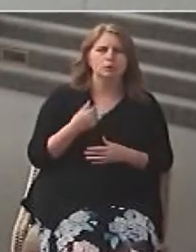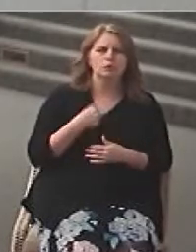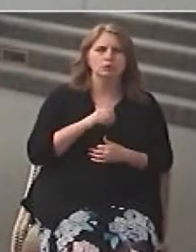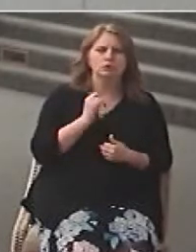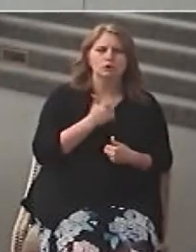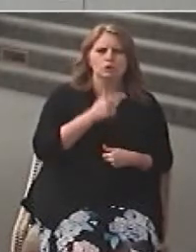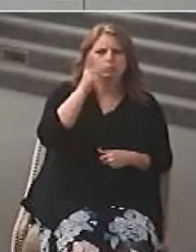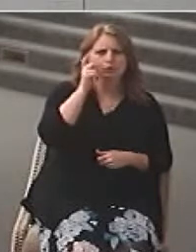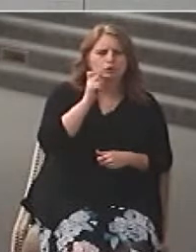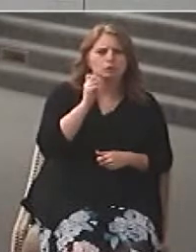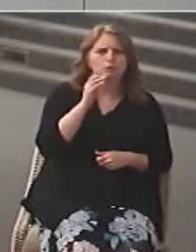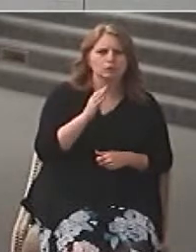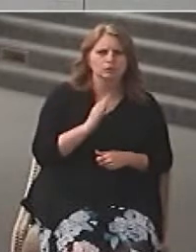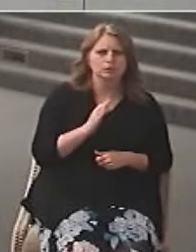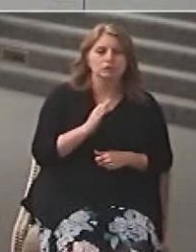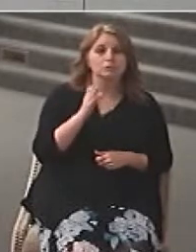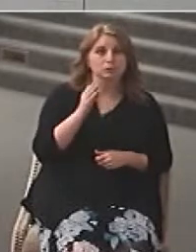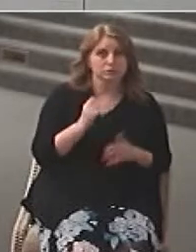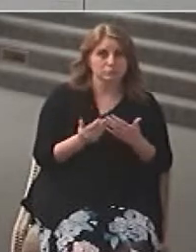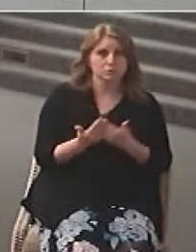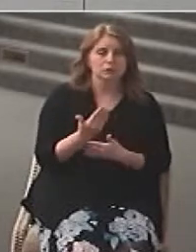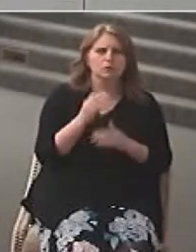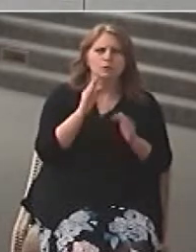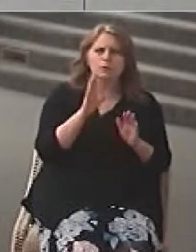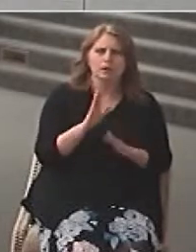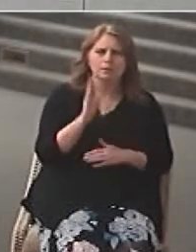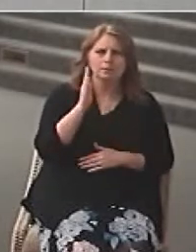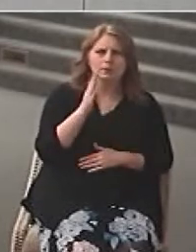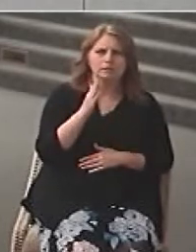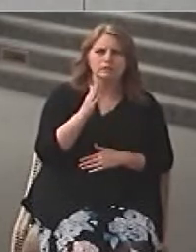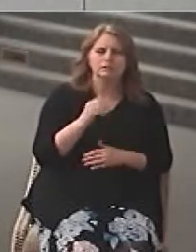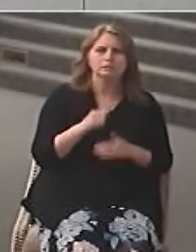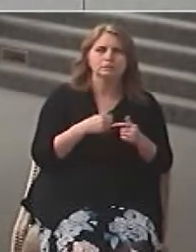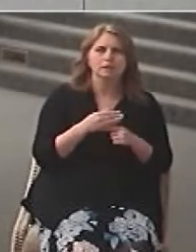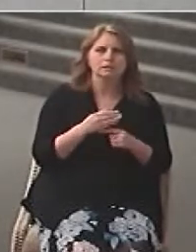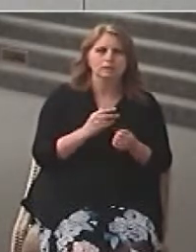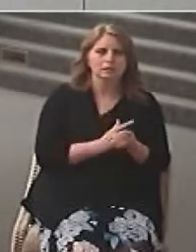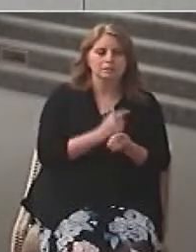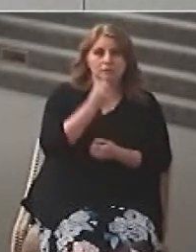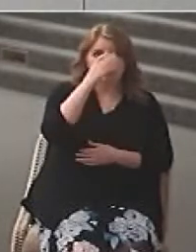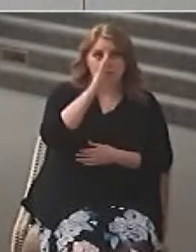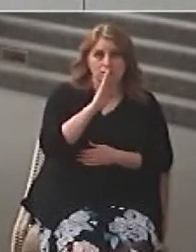preached. We heard it preached this morning. Great message by Brother Jack on the Lamb of God,